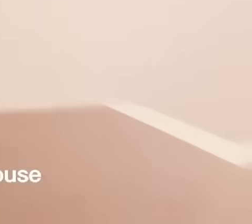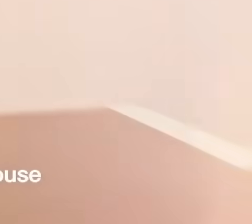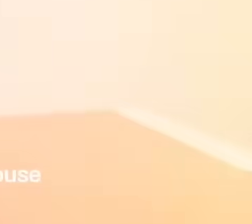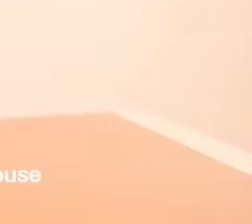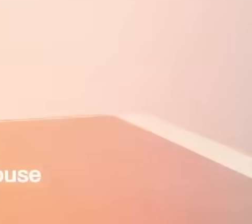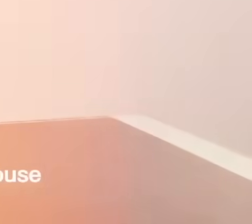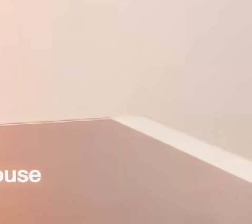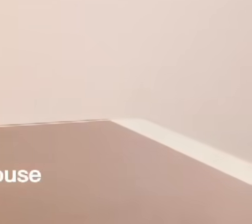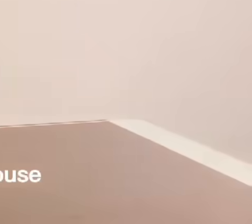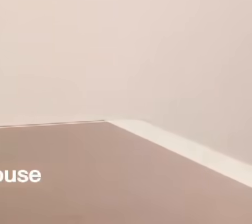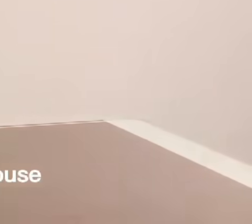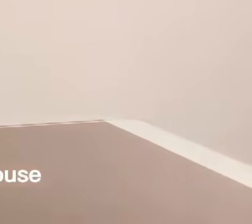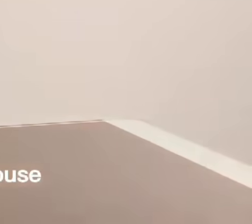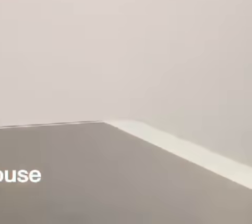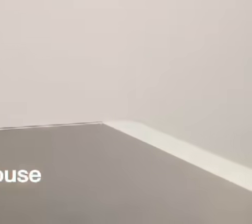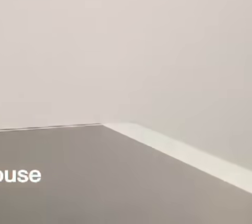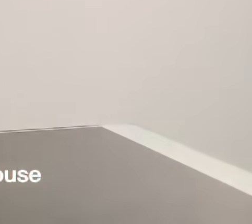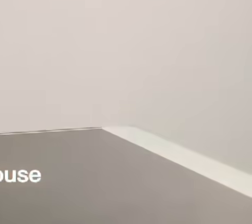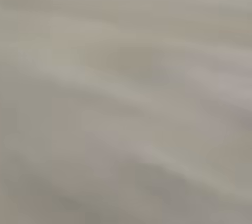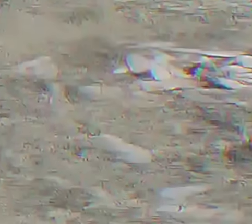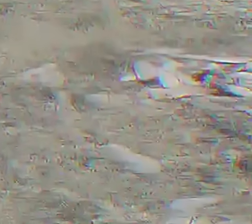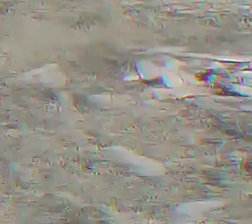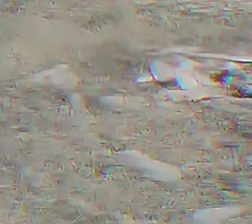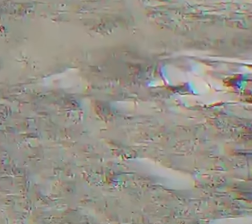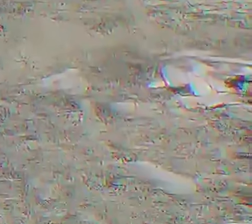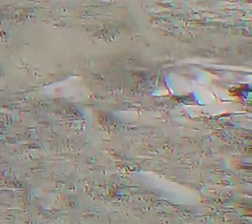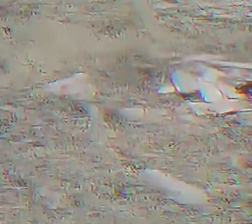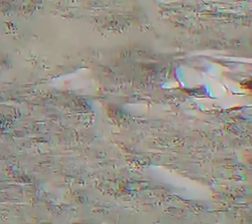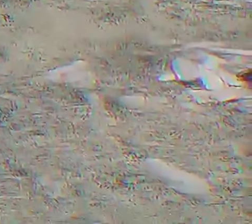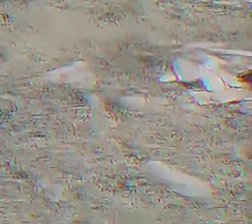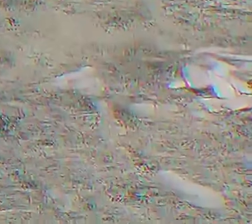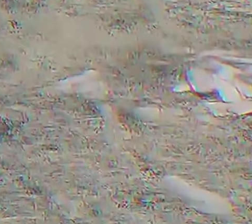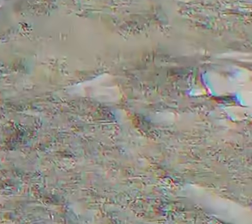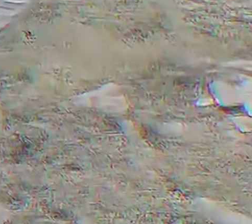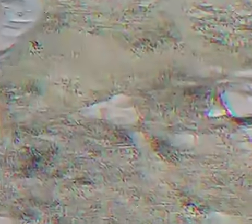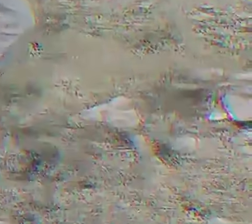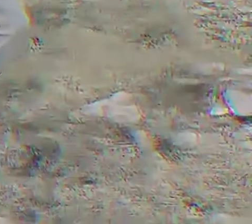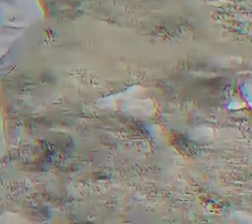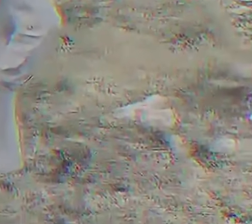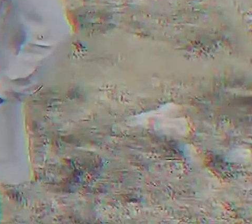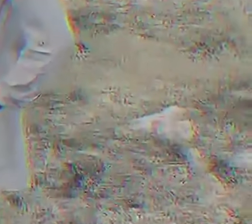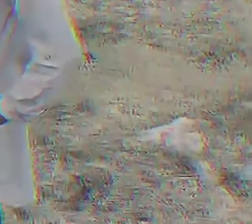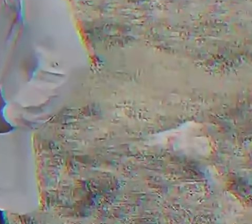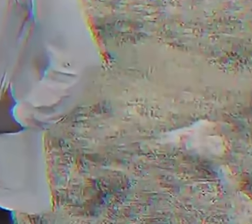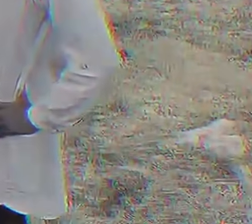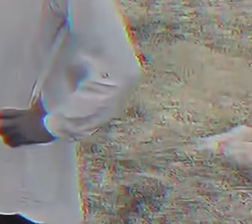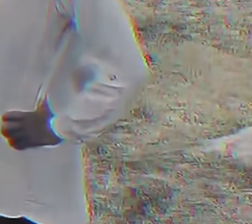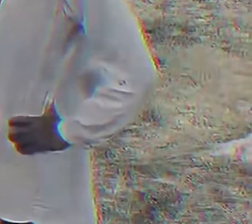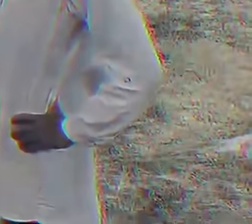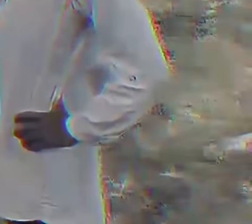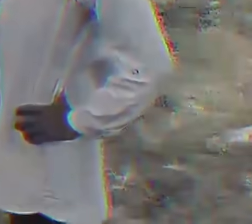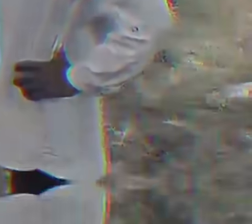While growing up, I had a desire to own my own house, but my friends laughed at me, thinking it was impossible. It